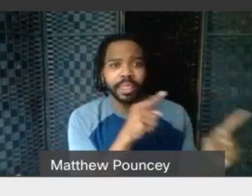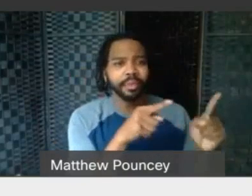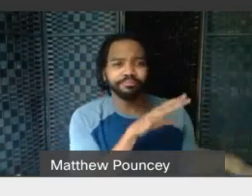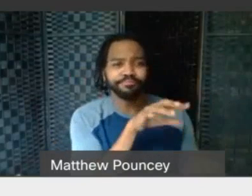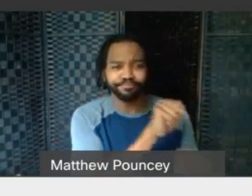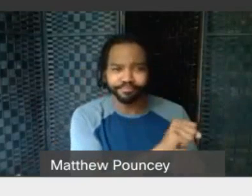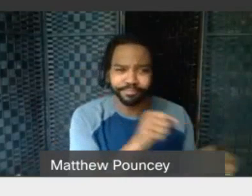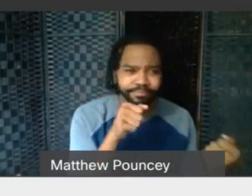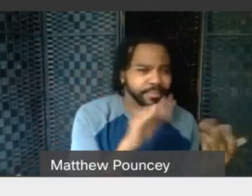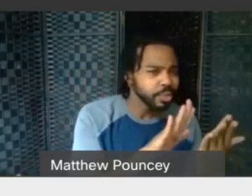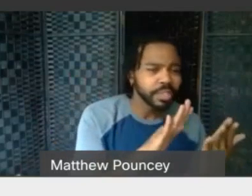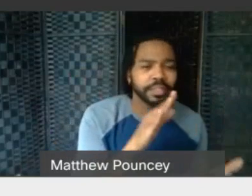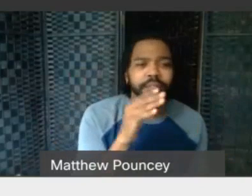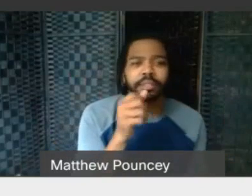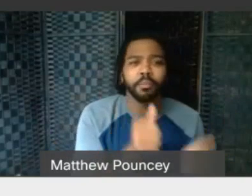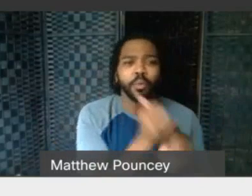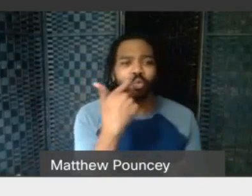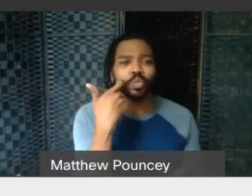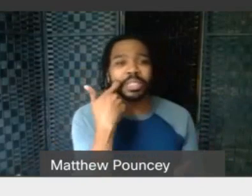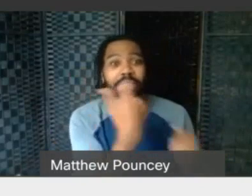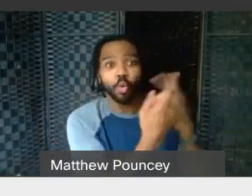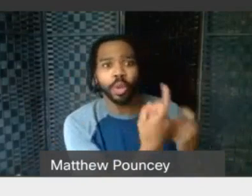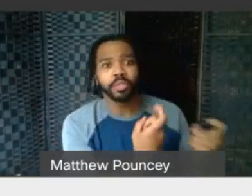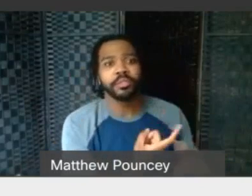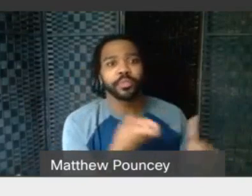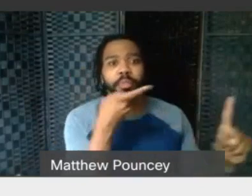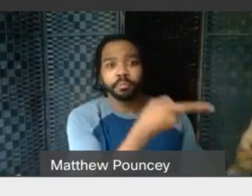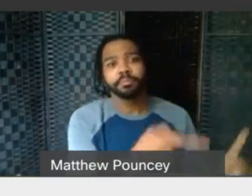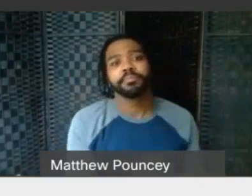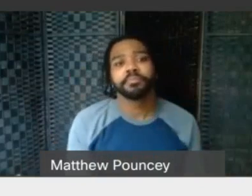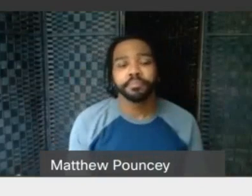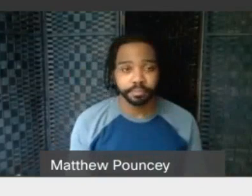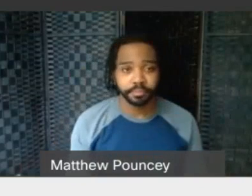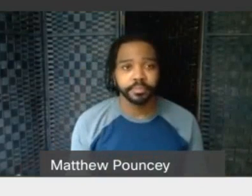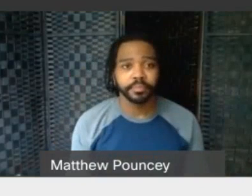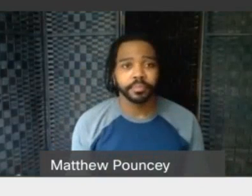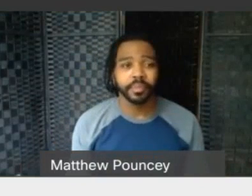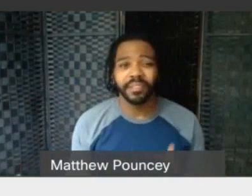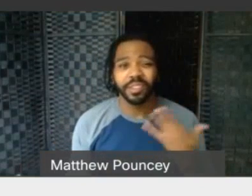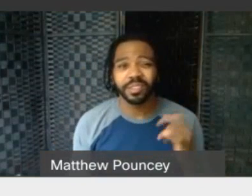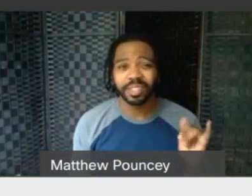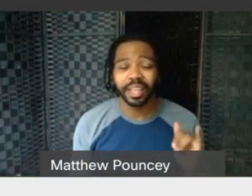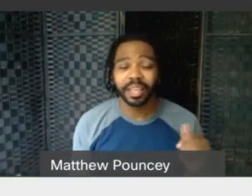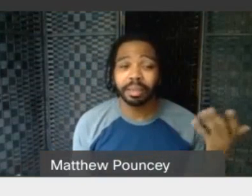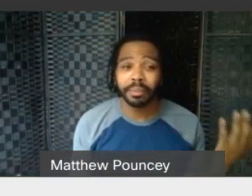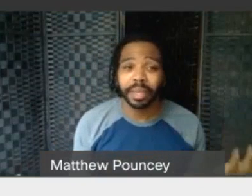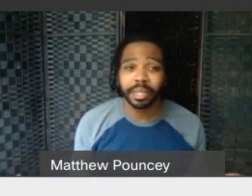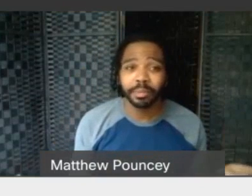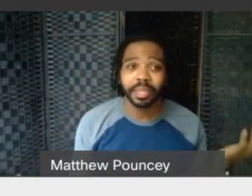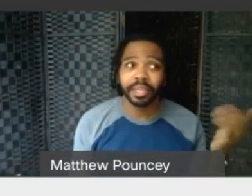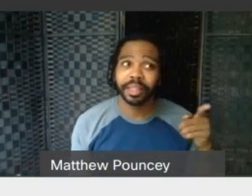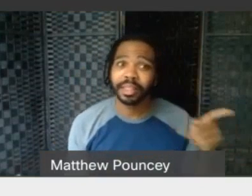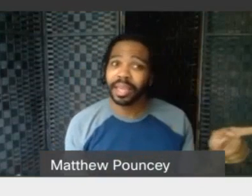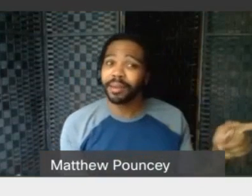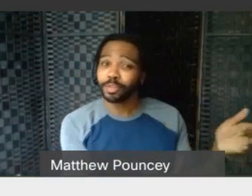and address the latest questions that they have. It feels as though perhaps there's a new